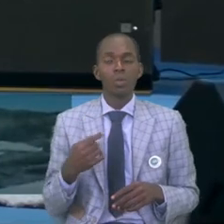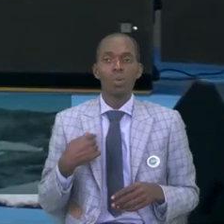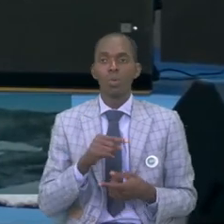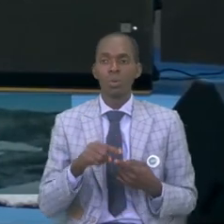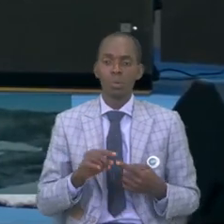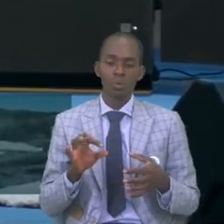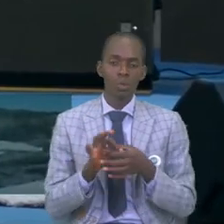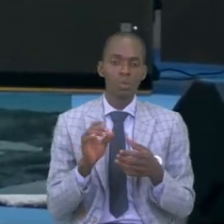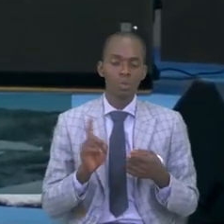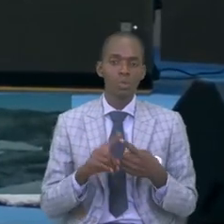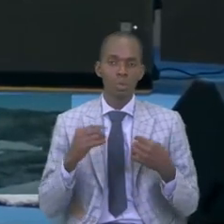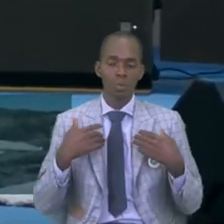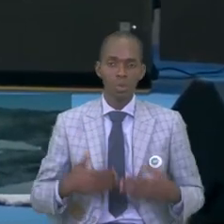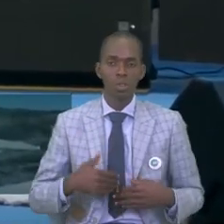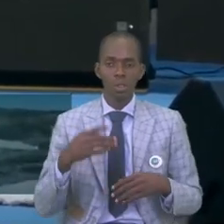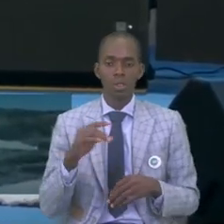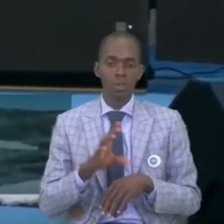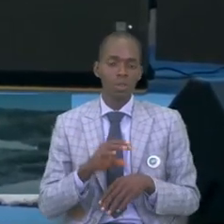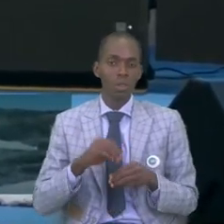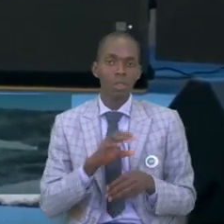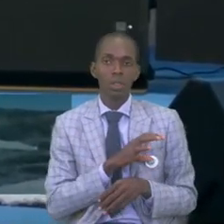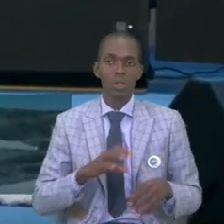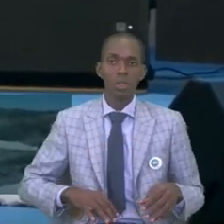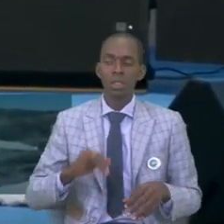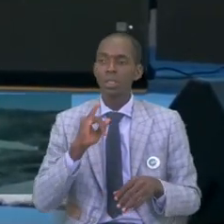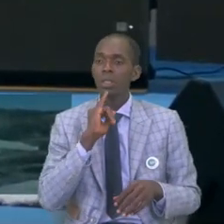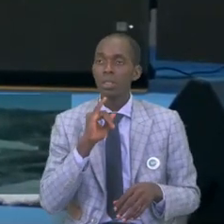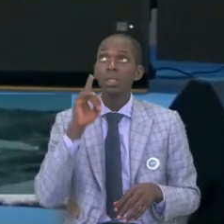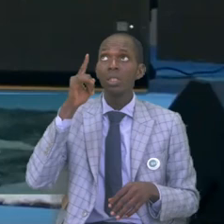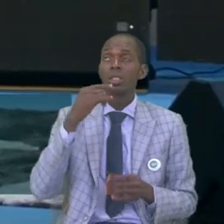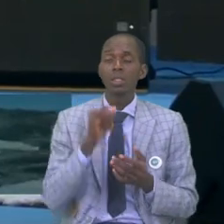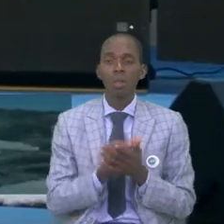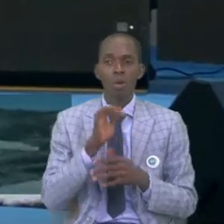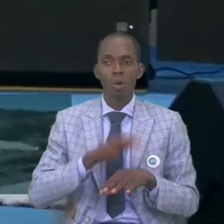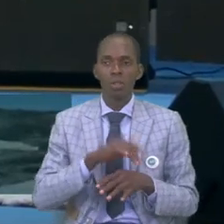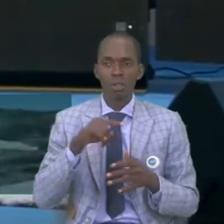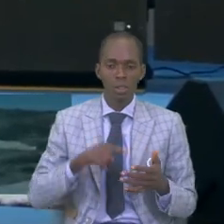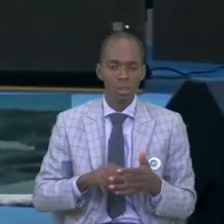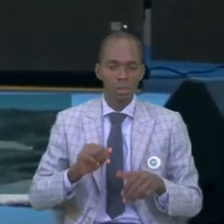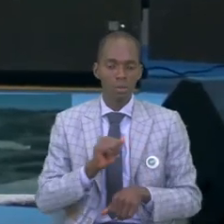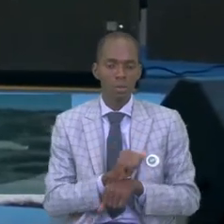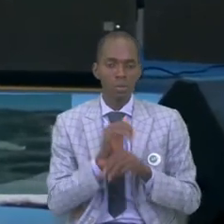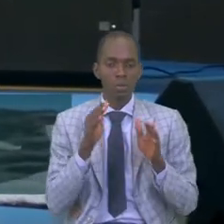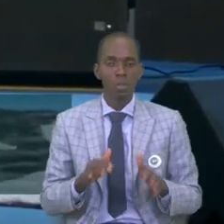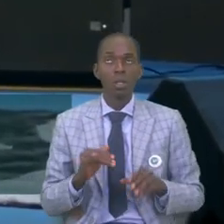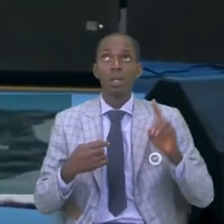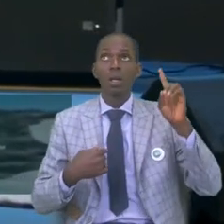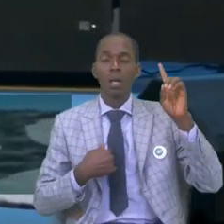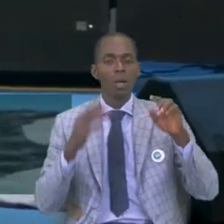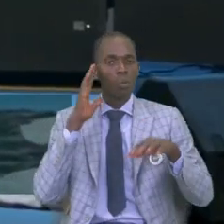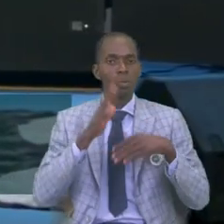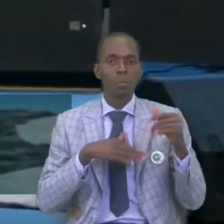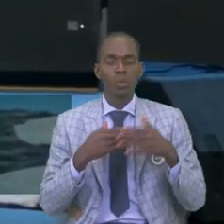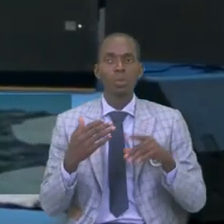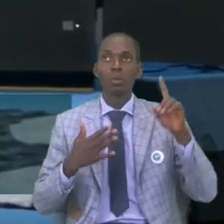in Christ, it says, upon this rock I will build my church, and the gates of hell